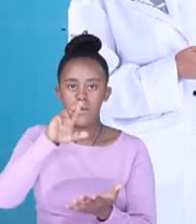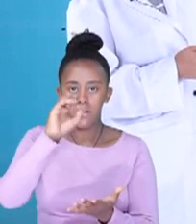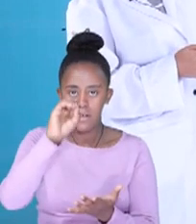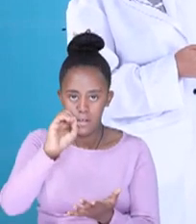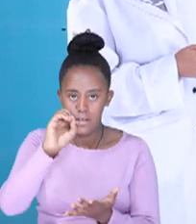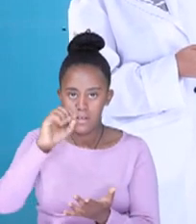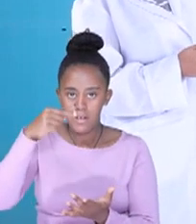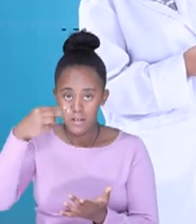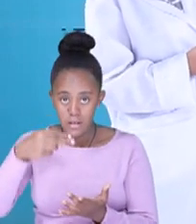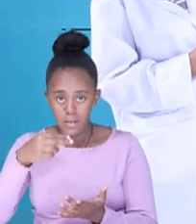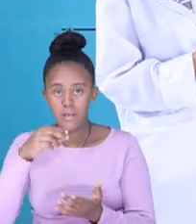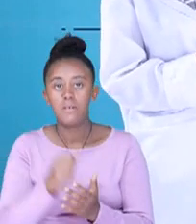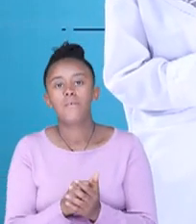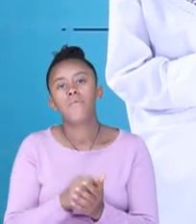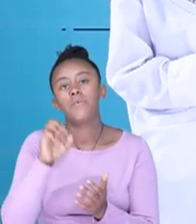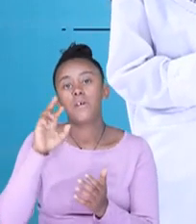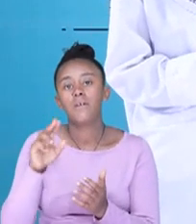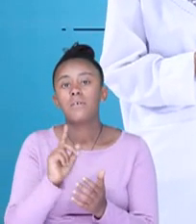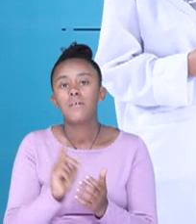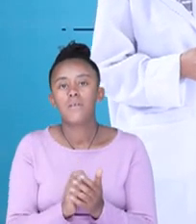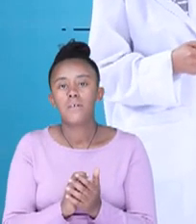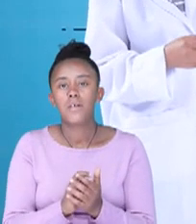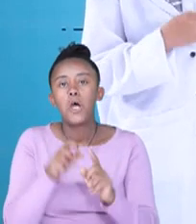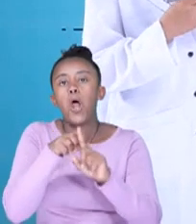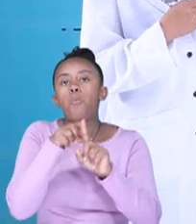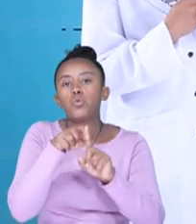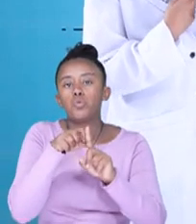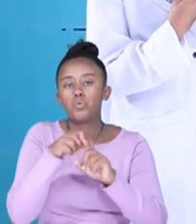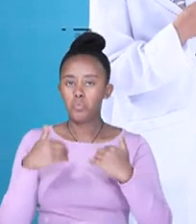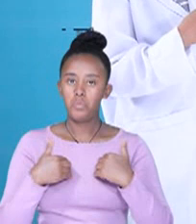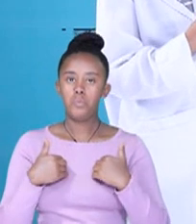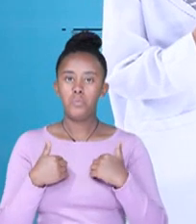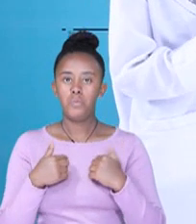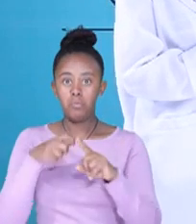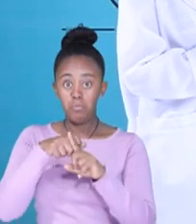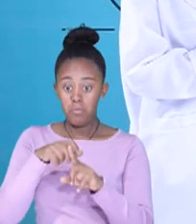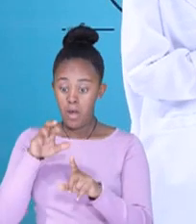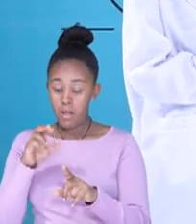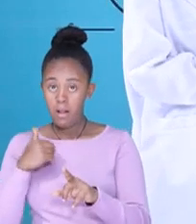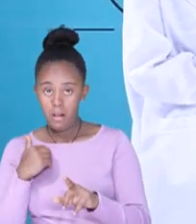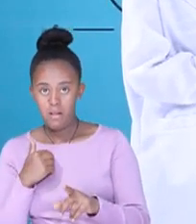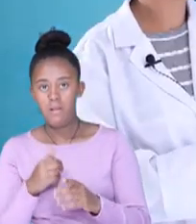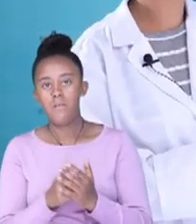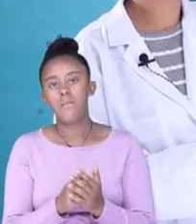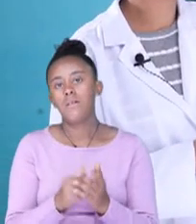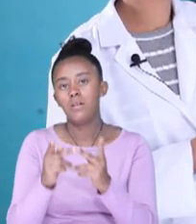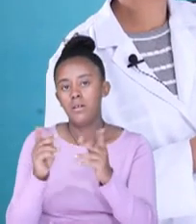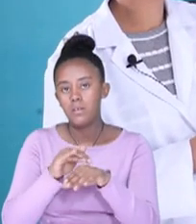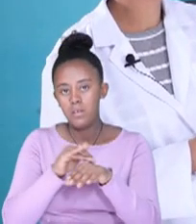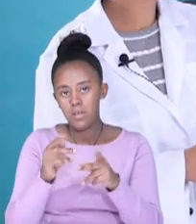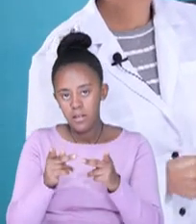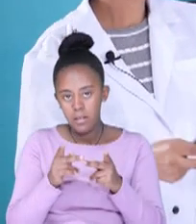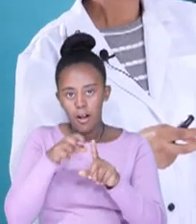this structure is due to the presence of ribosomes. Ribosomes are found on the surface of rough